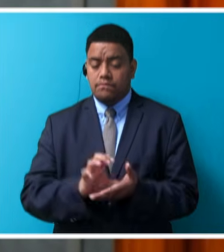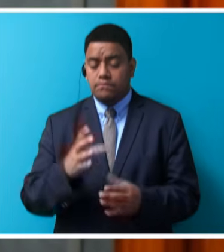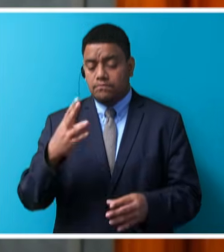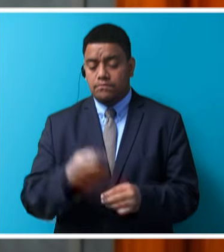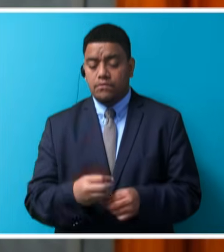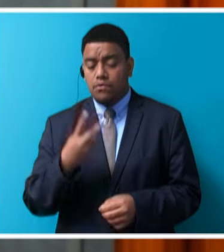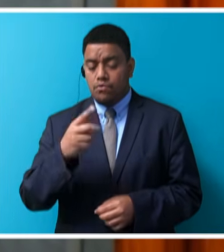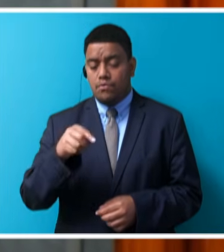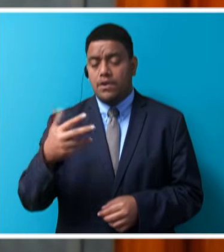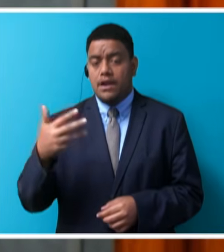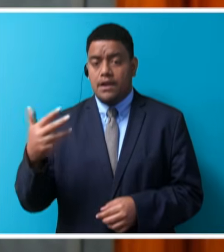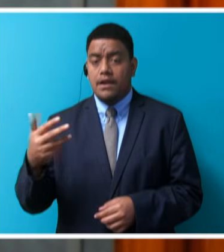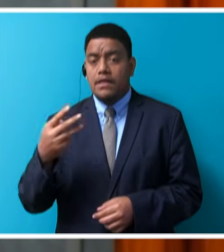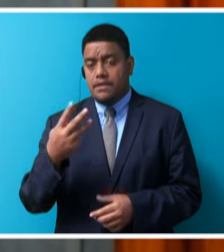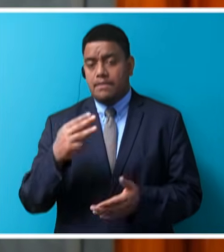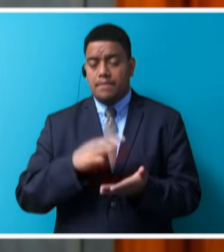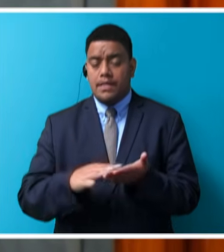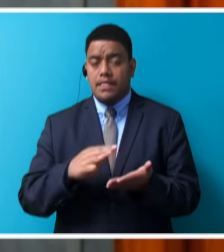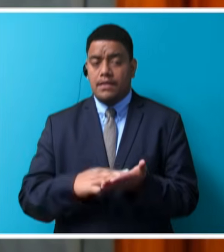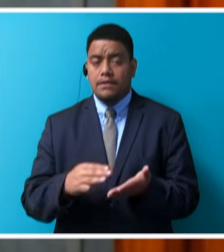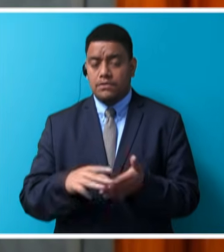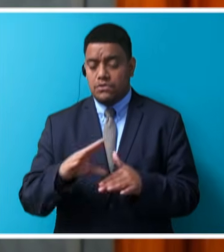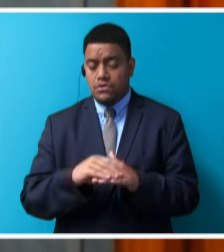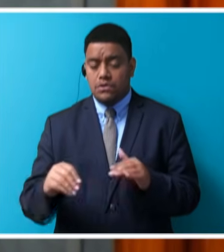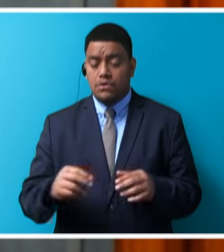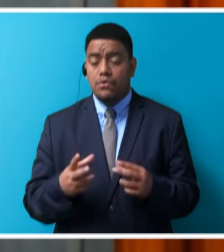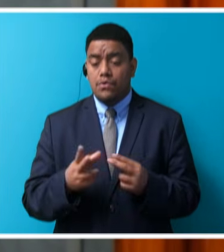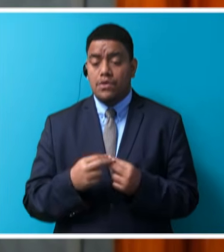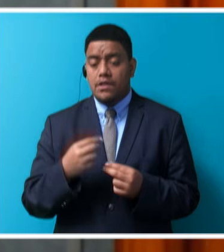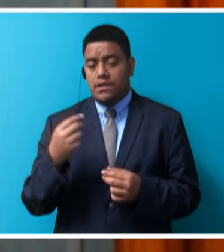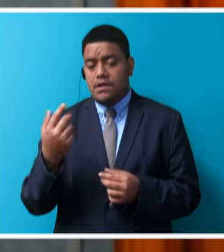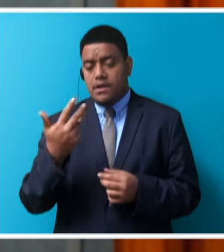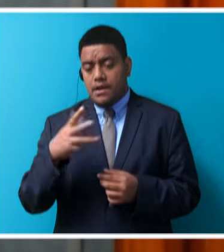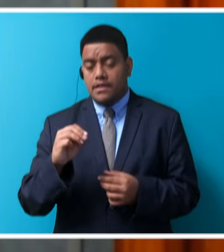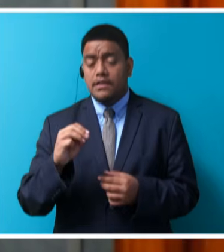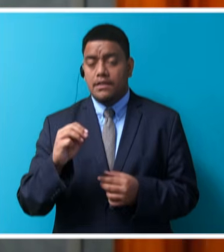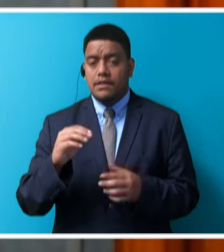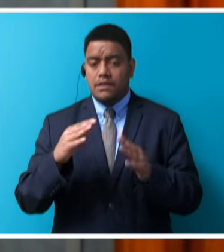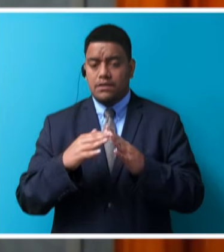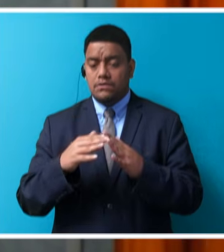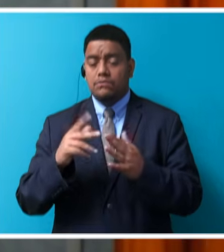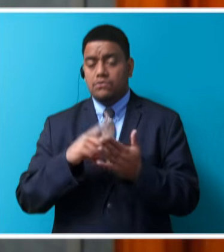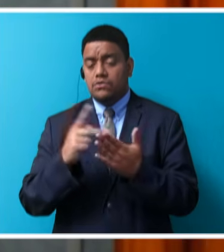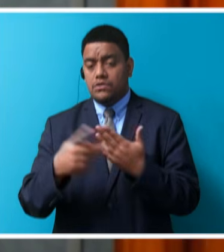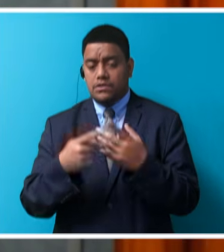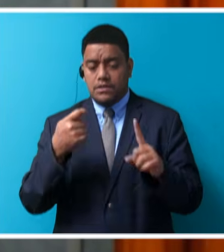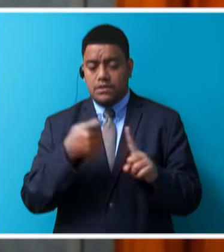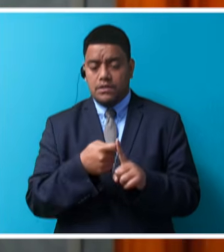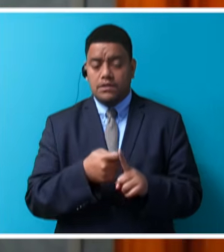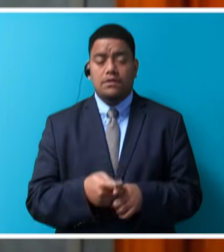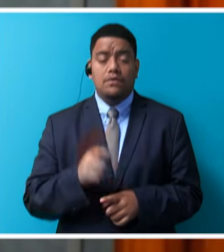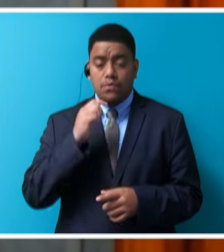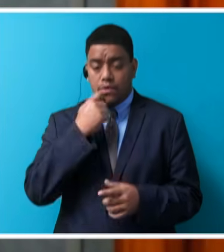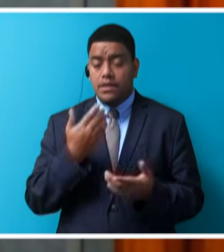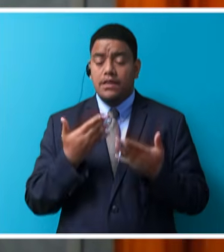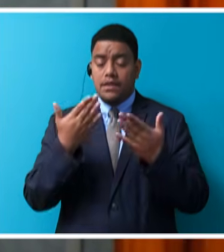approximately $2.93 million with around 90 housing projects targeted. Priority will be given